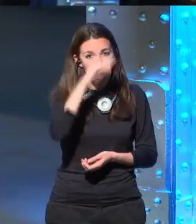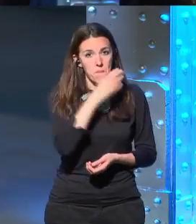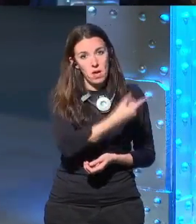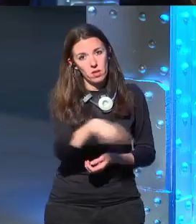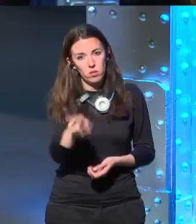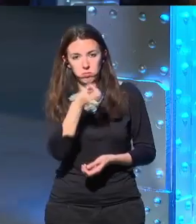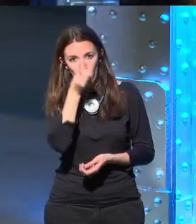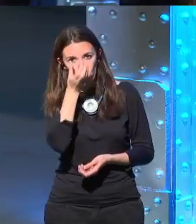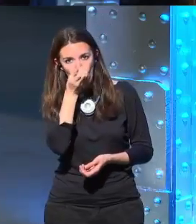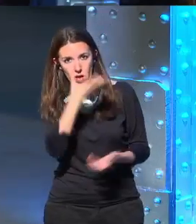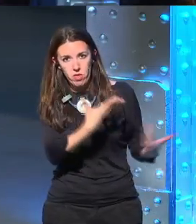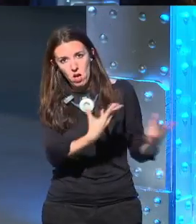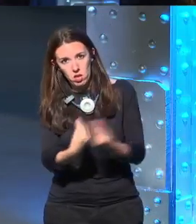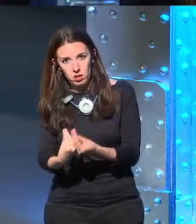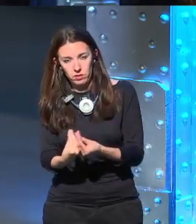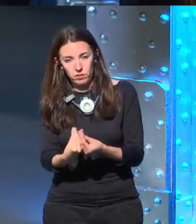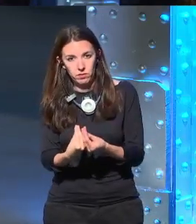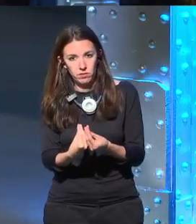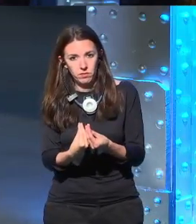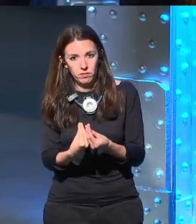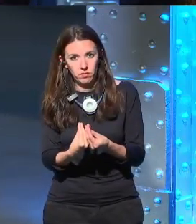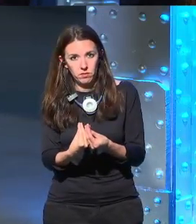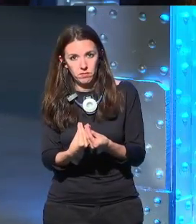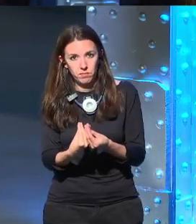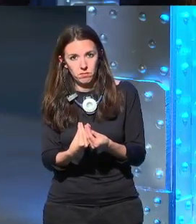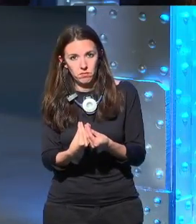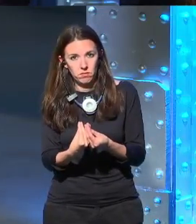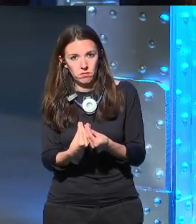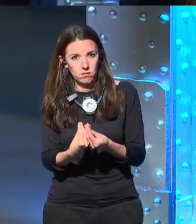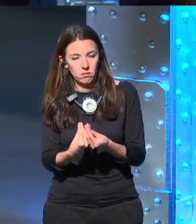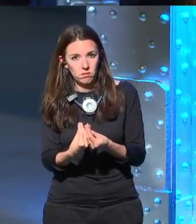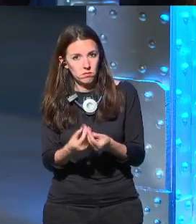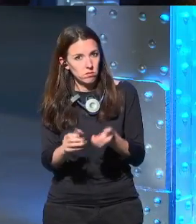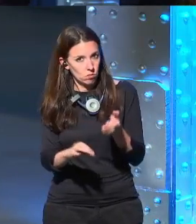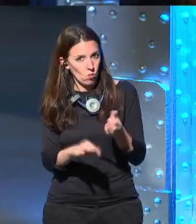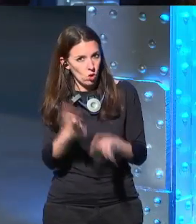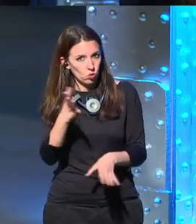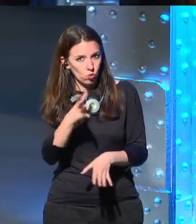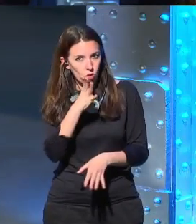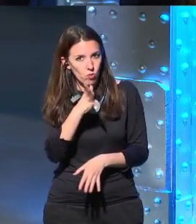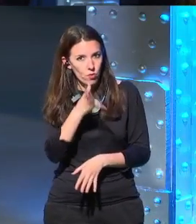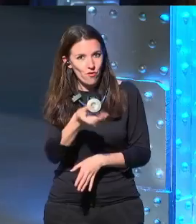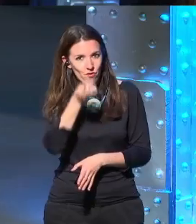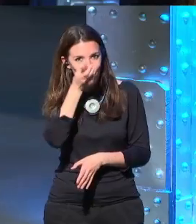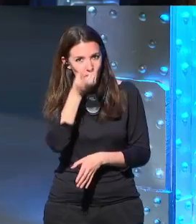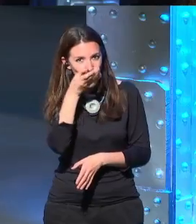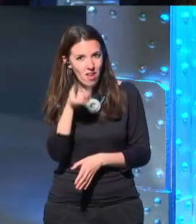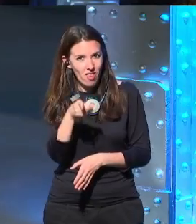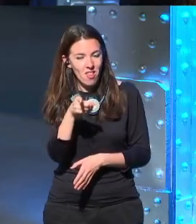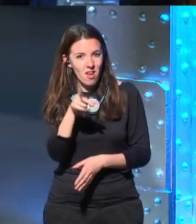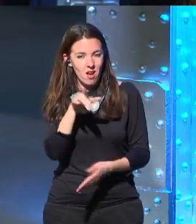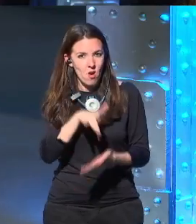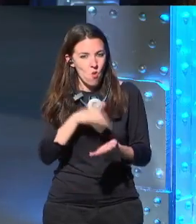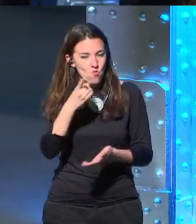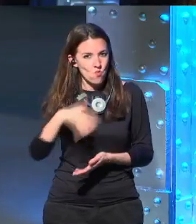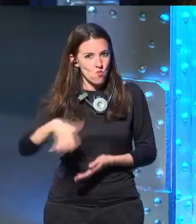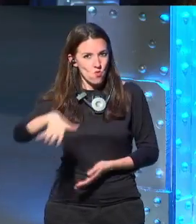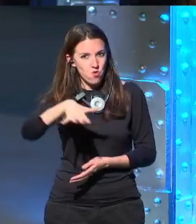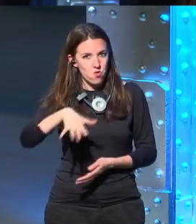Florence. Leonardo was also lucky because Florence was one of those places I just talked about, a cradle